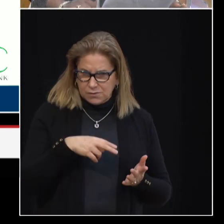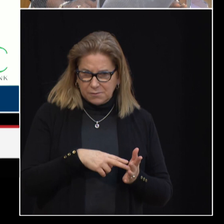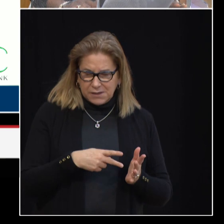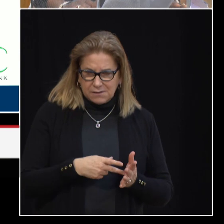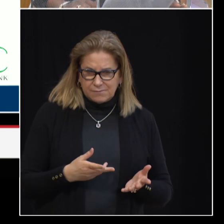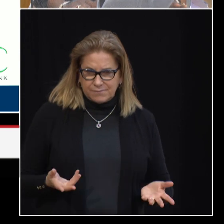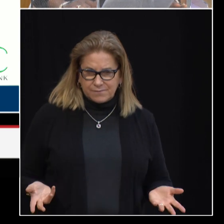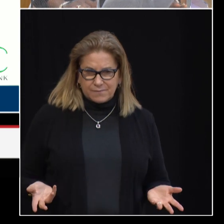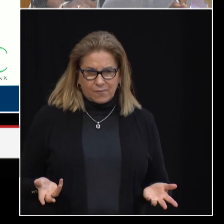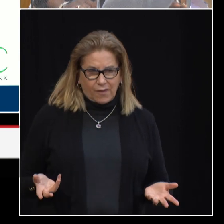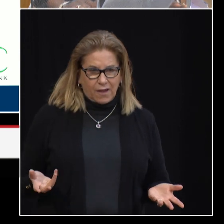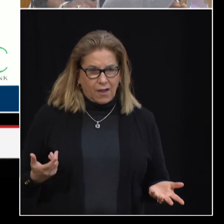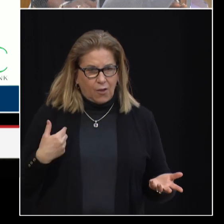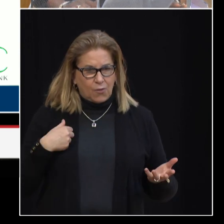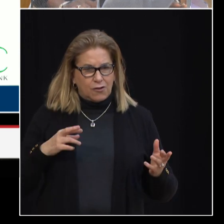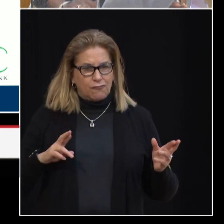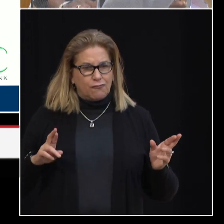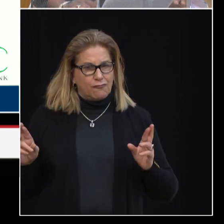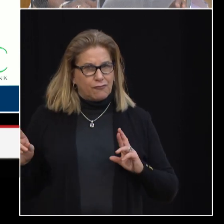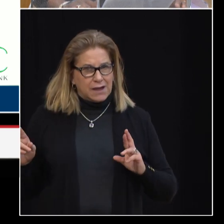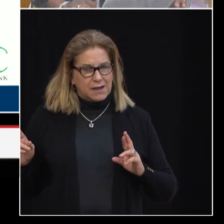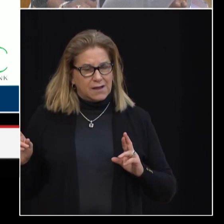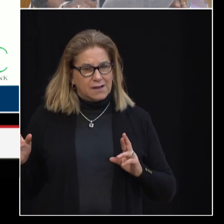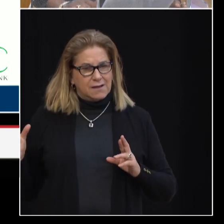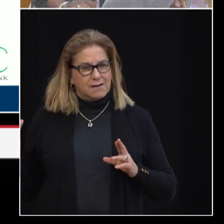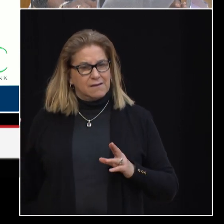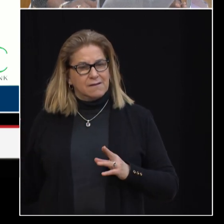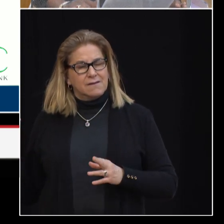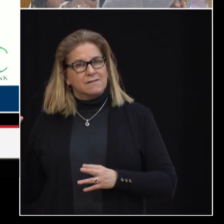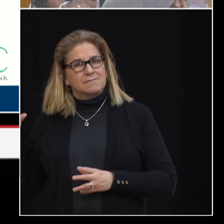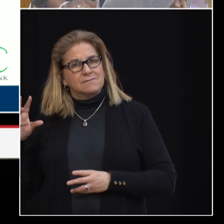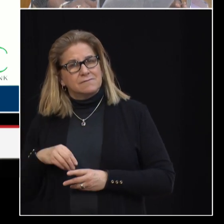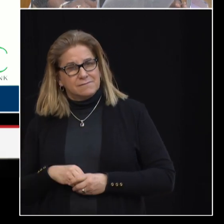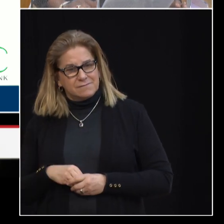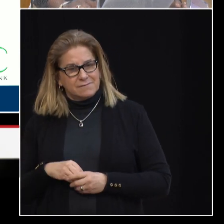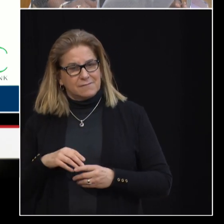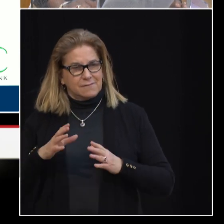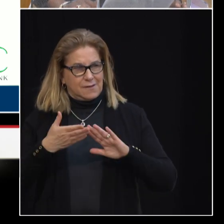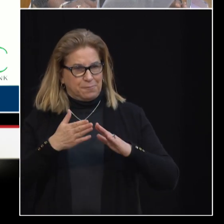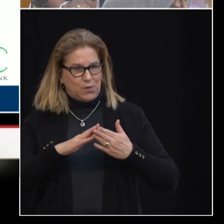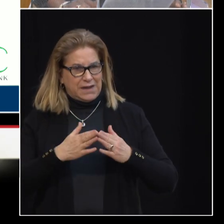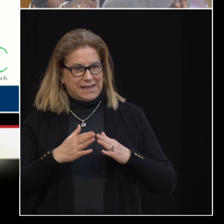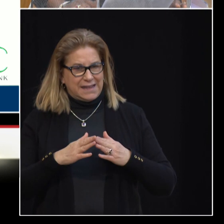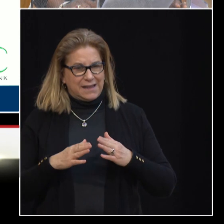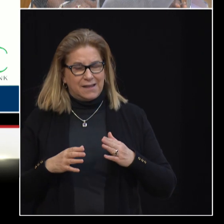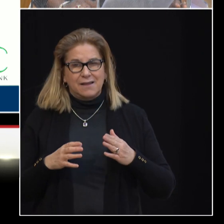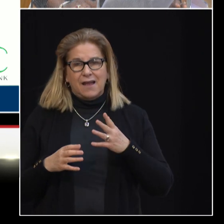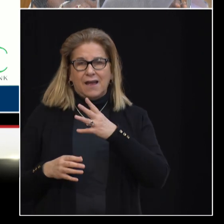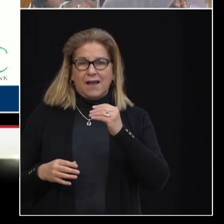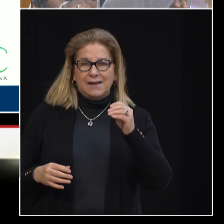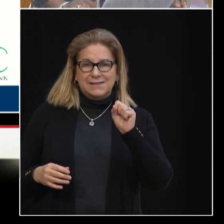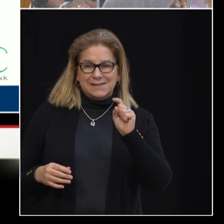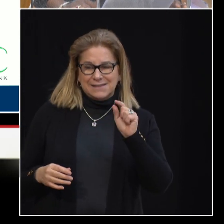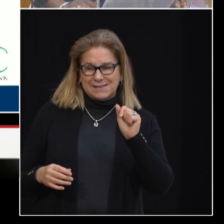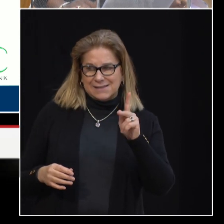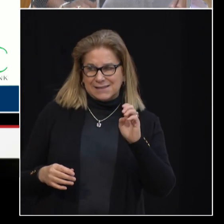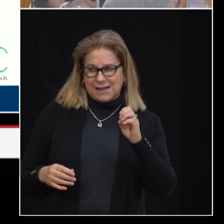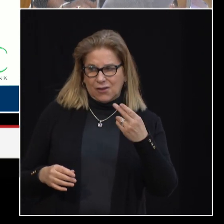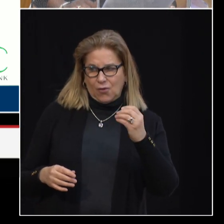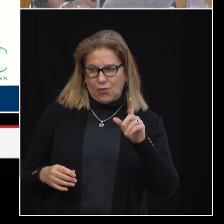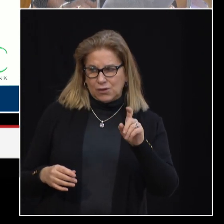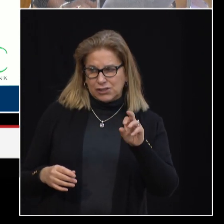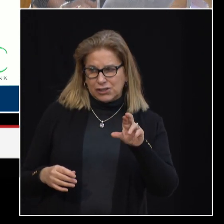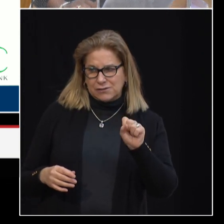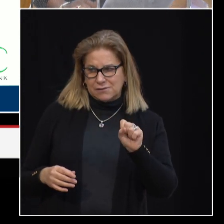with district's communities and stakeholders to find ways to bring affordable financing that